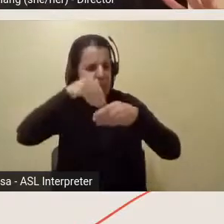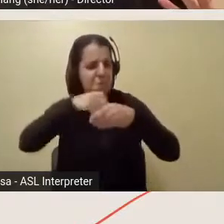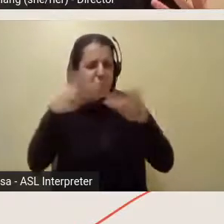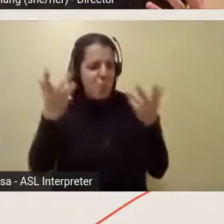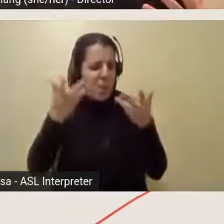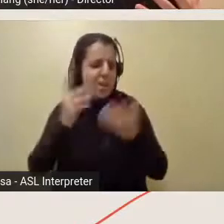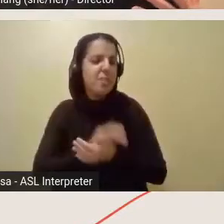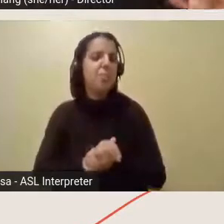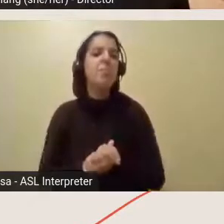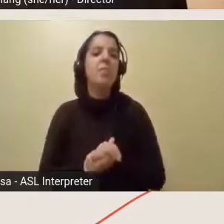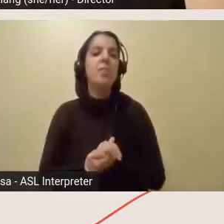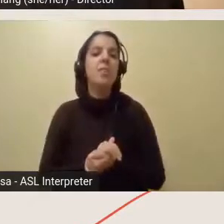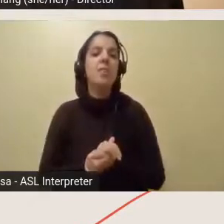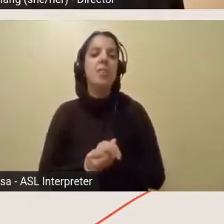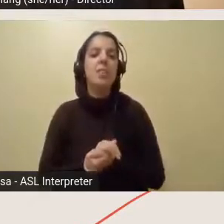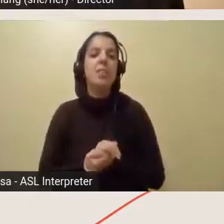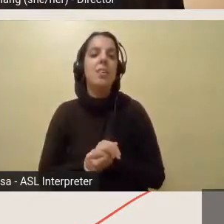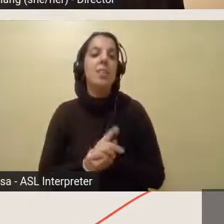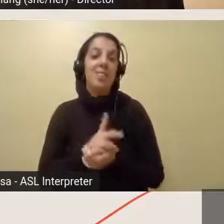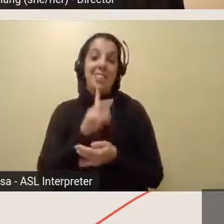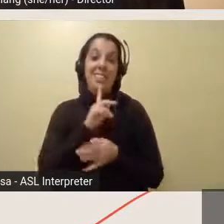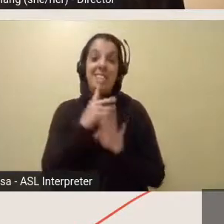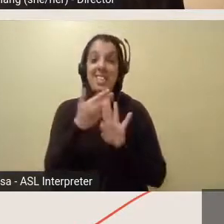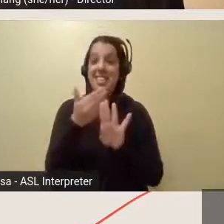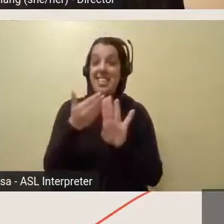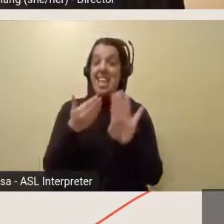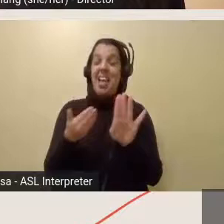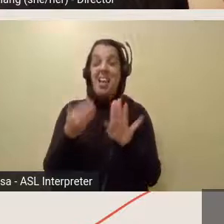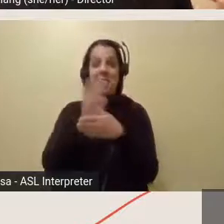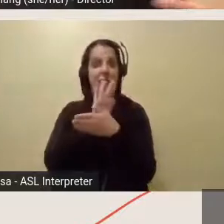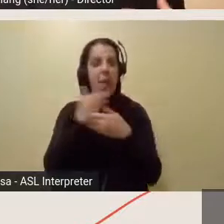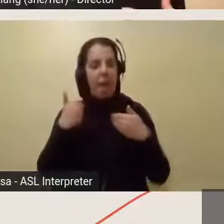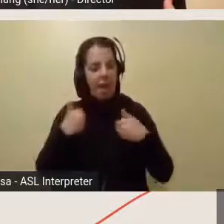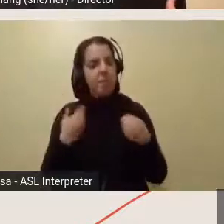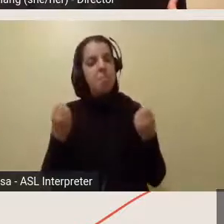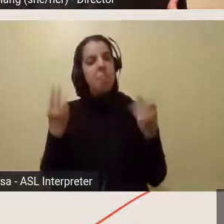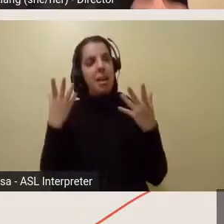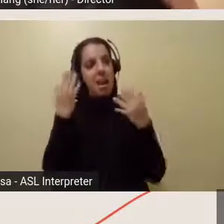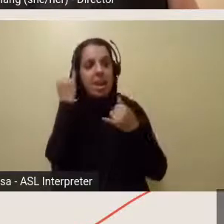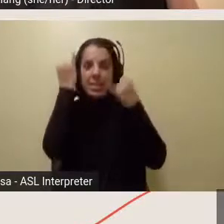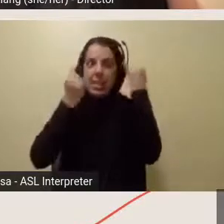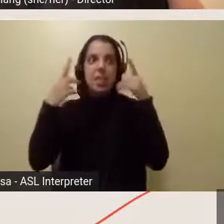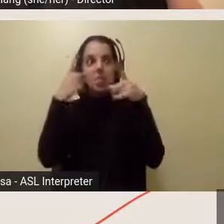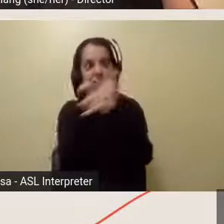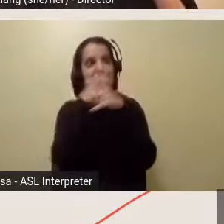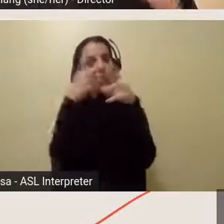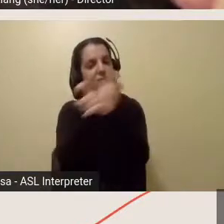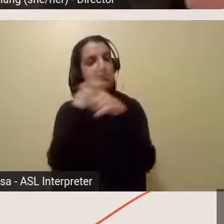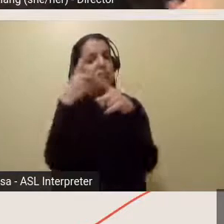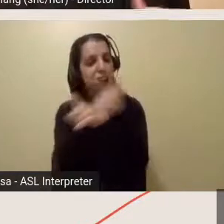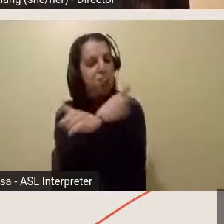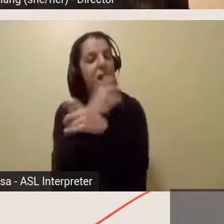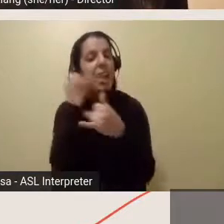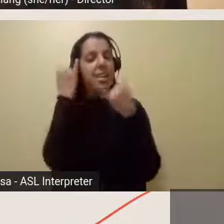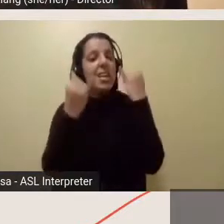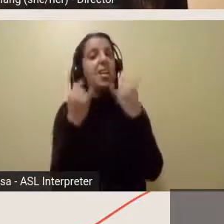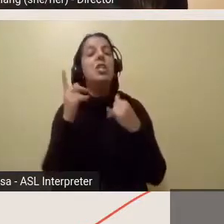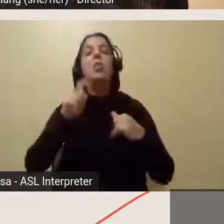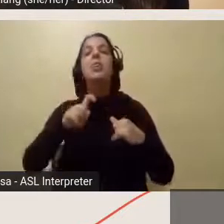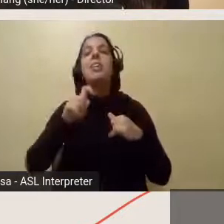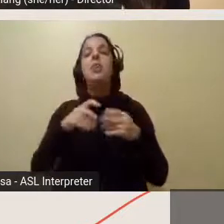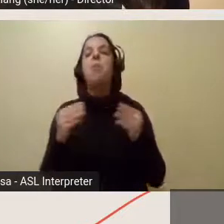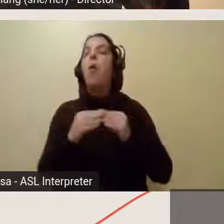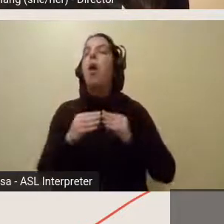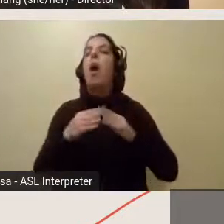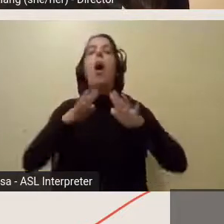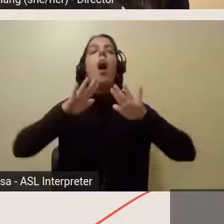was like, you know, at first we really needed, the film was like really packed with a lot of complexity and ideas and just like jammed full of footage at some point. So we needed sort of these